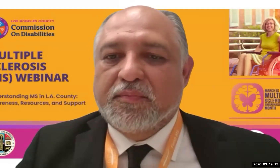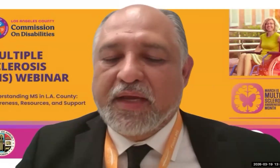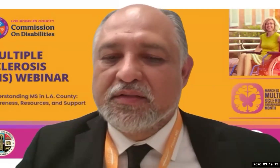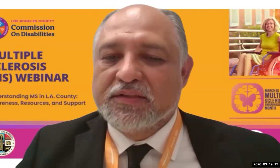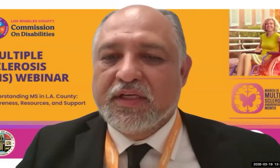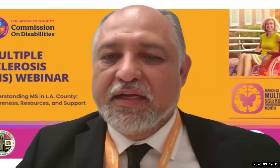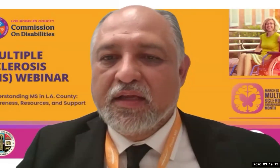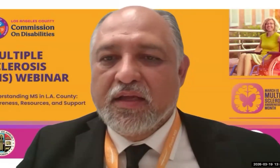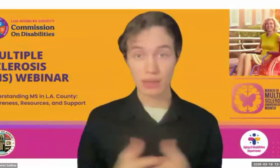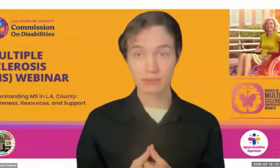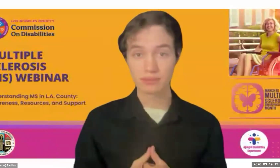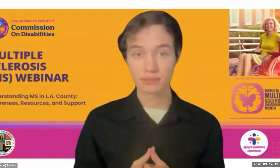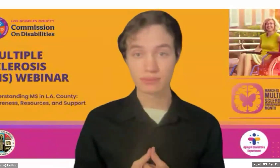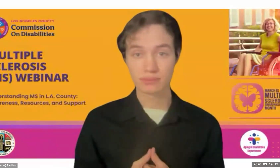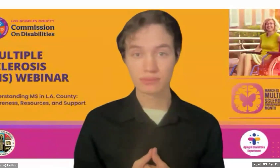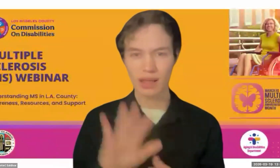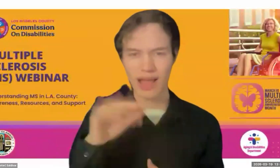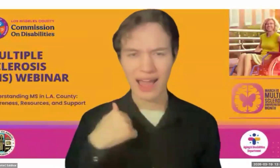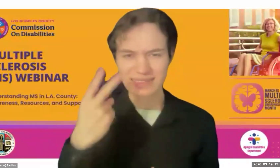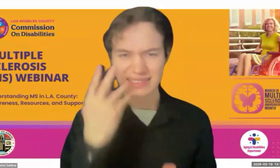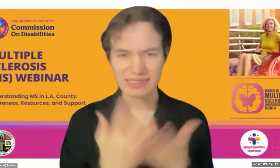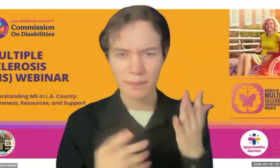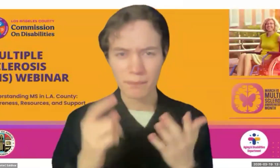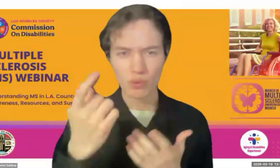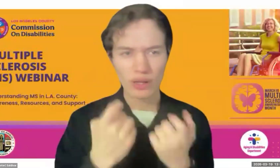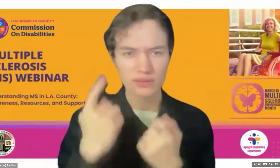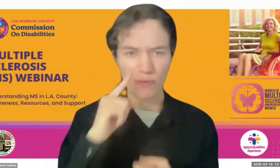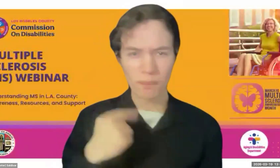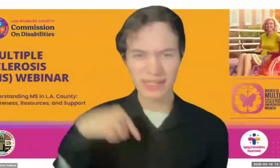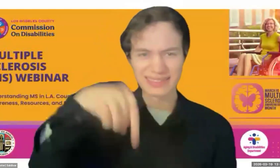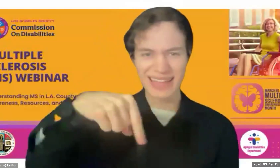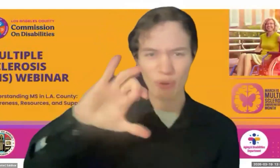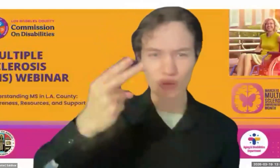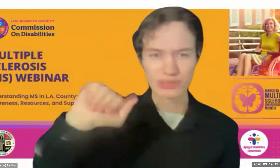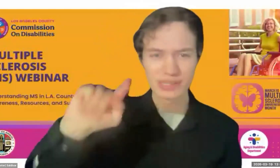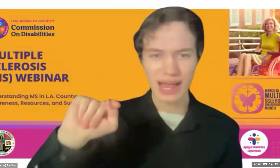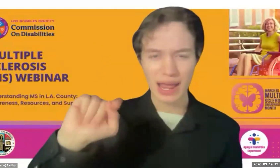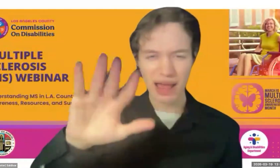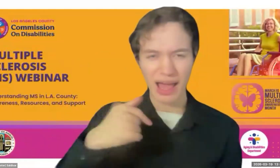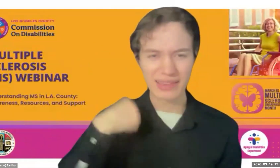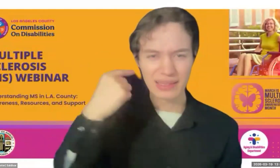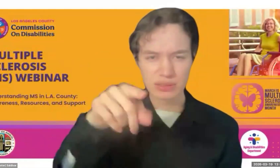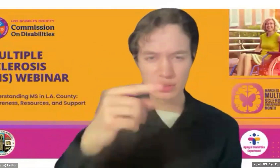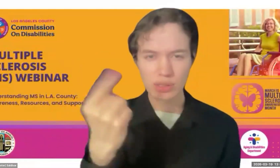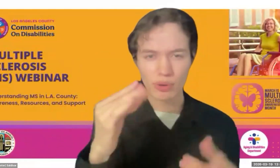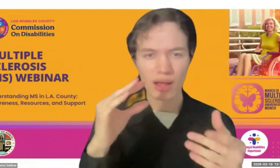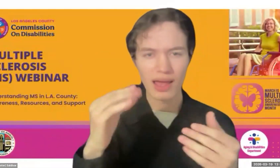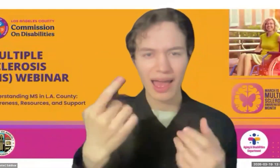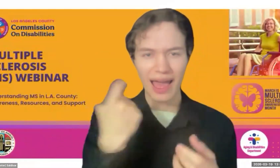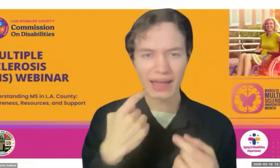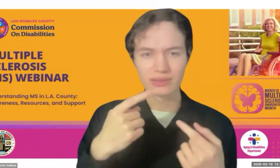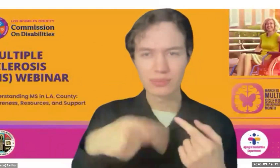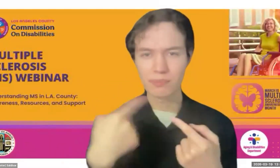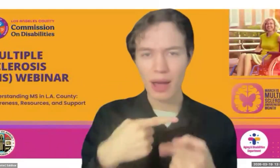our panelists today? I see some questions for me in the chat. So somebody was asking about stem cell therapy.